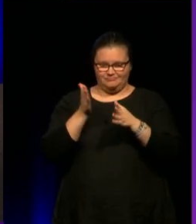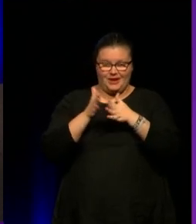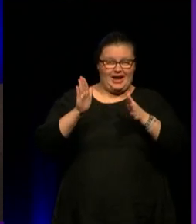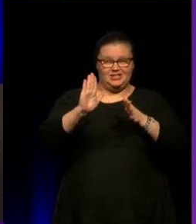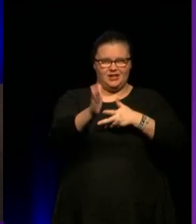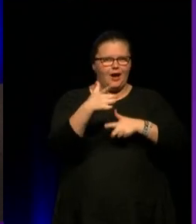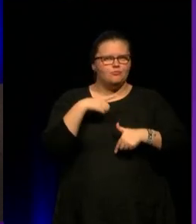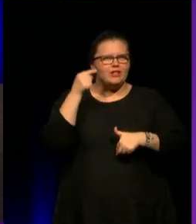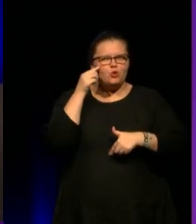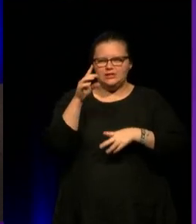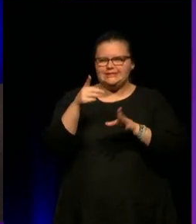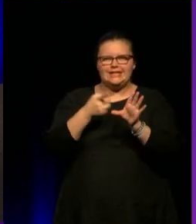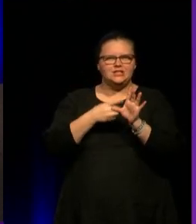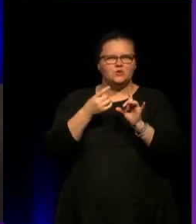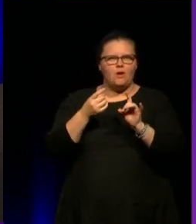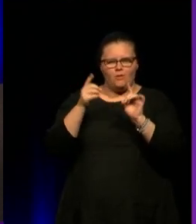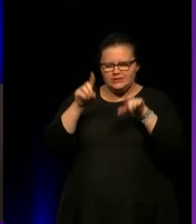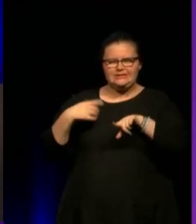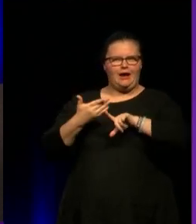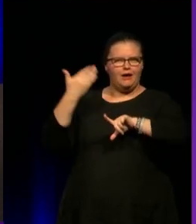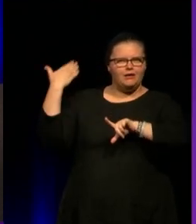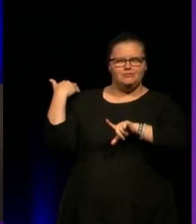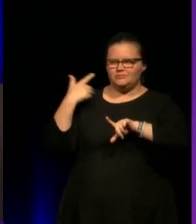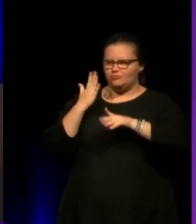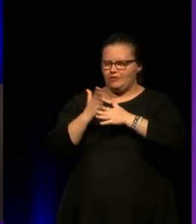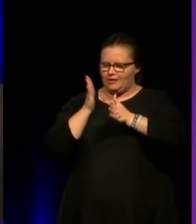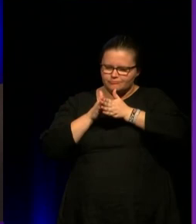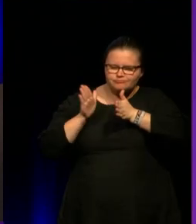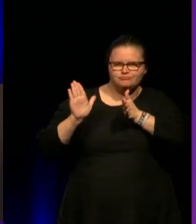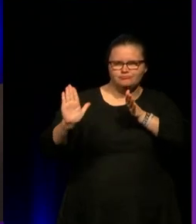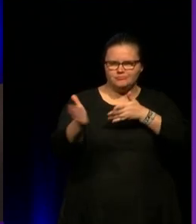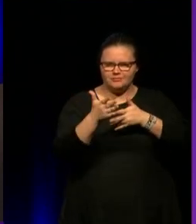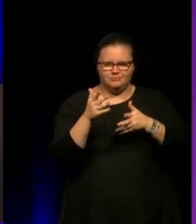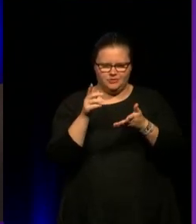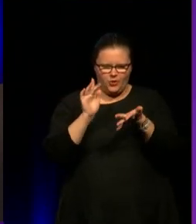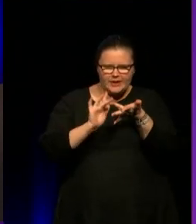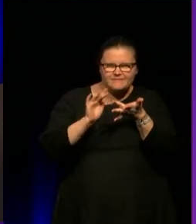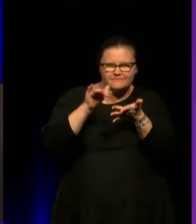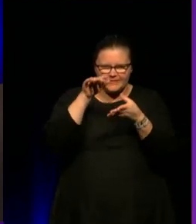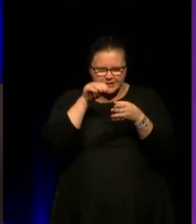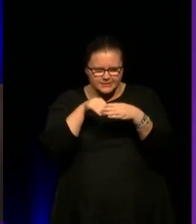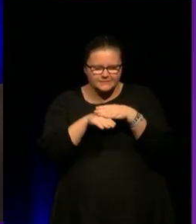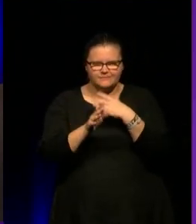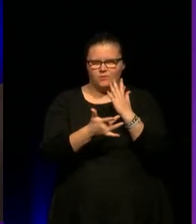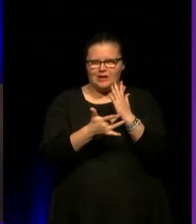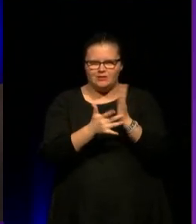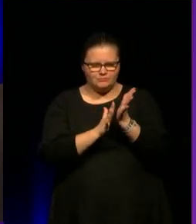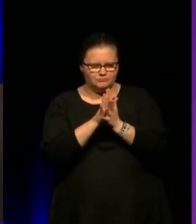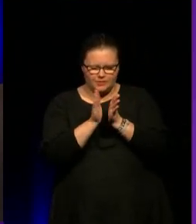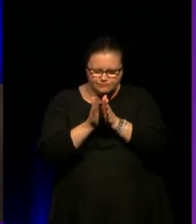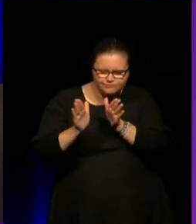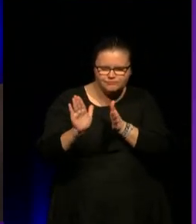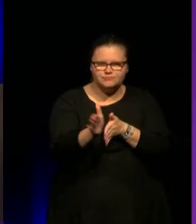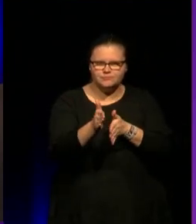would happen 10 years ago, and we've been able to invest in the technology to get that, to earn that head start. And